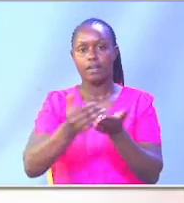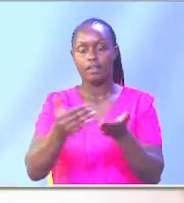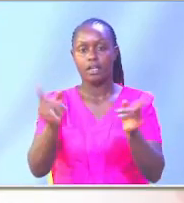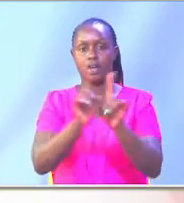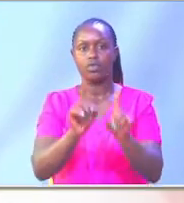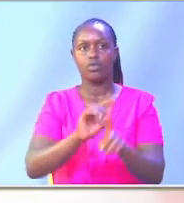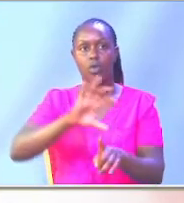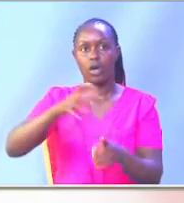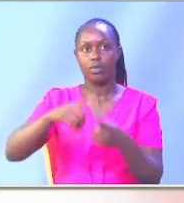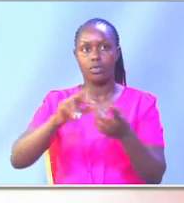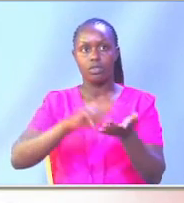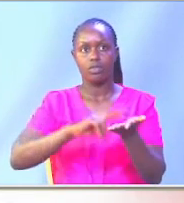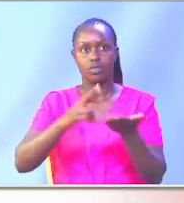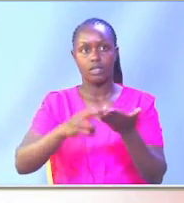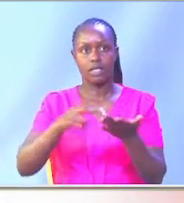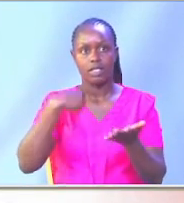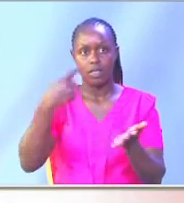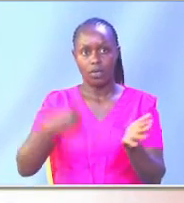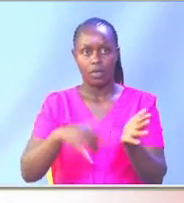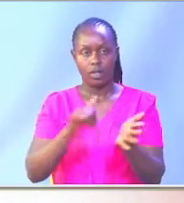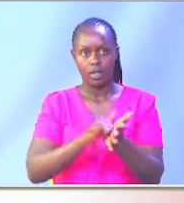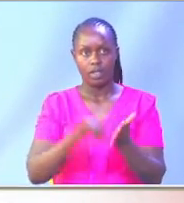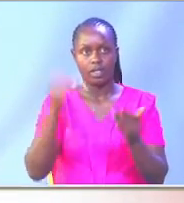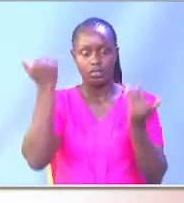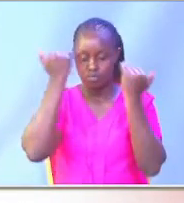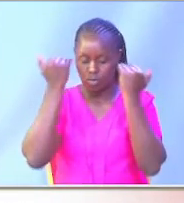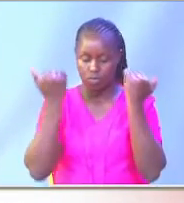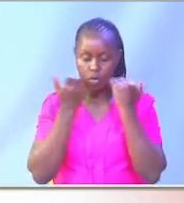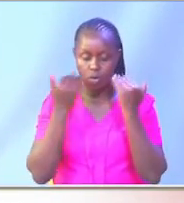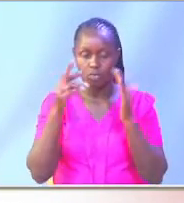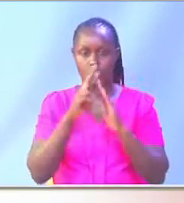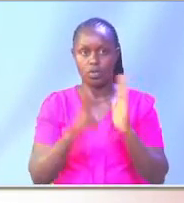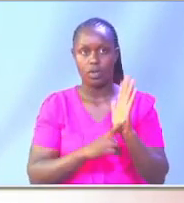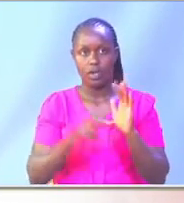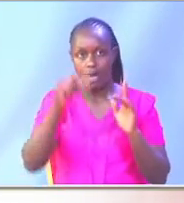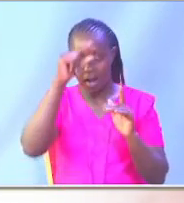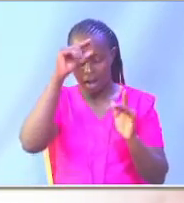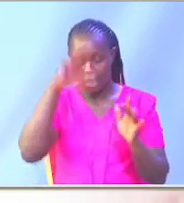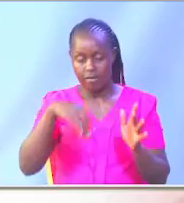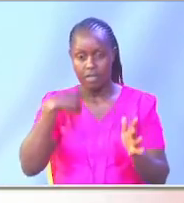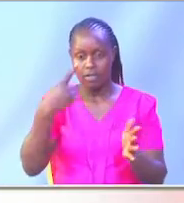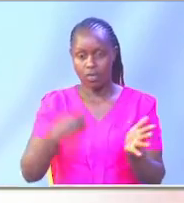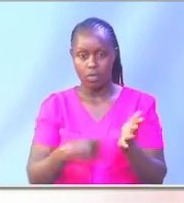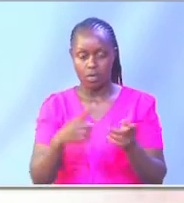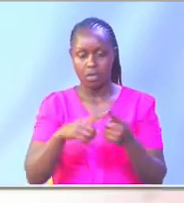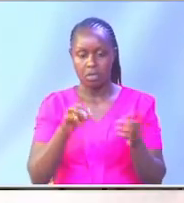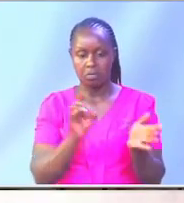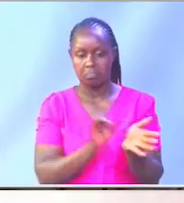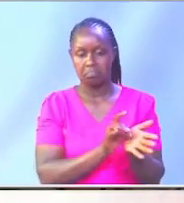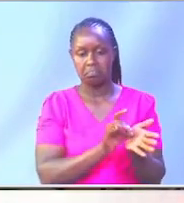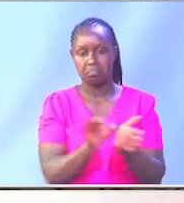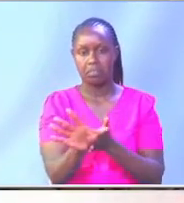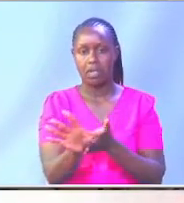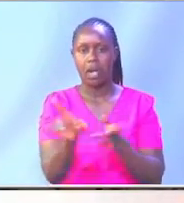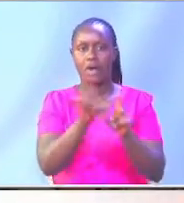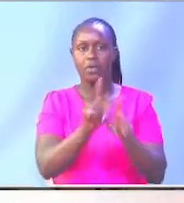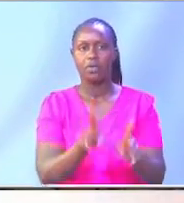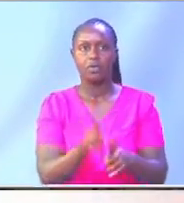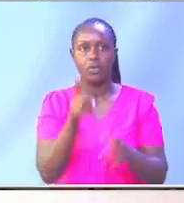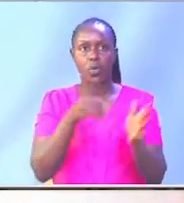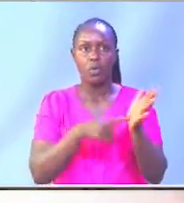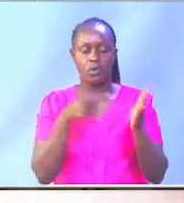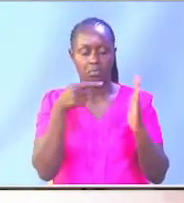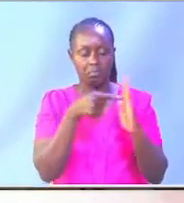resources. Referring to yesterday's court ruling, the governor has insisted that his removal and charges leveled against him